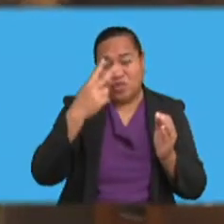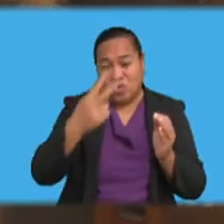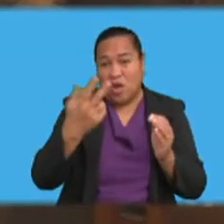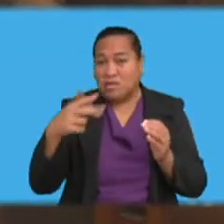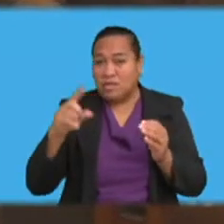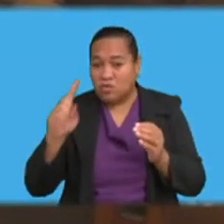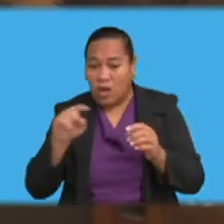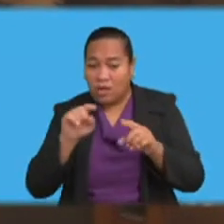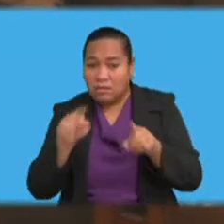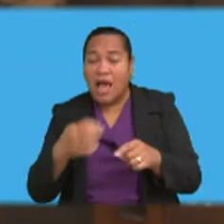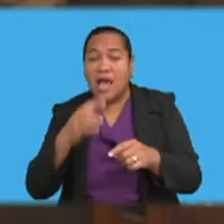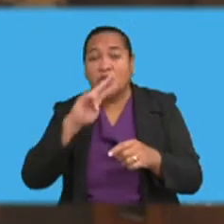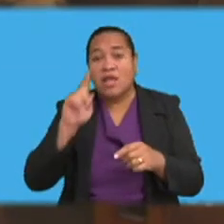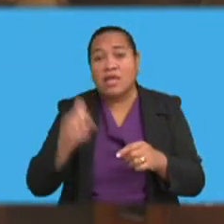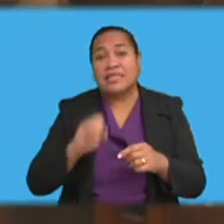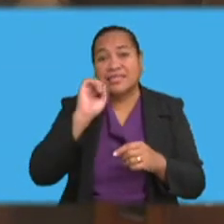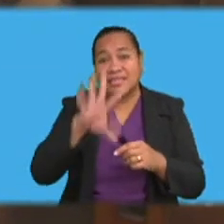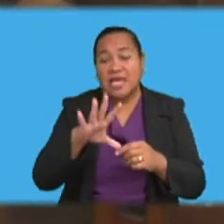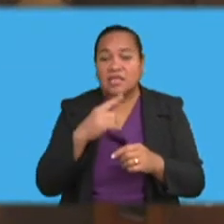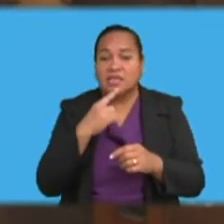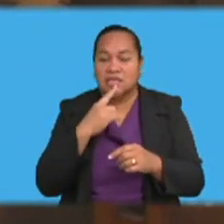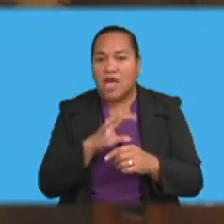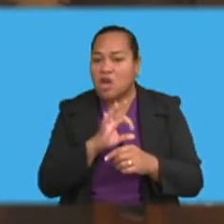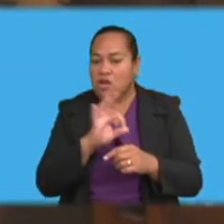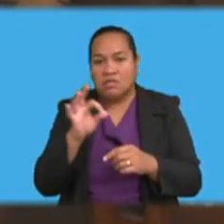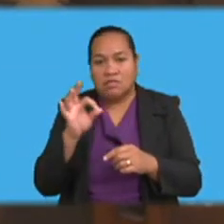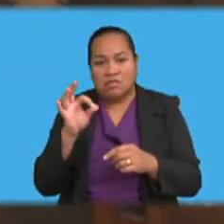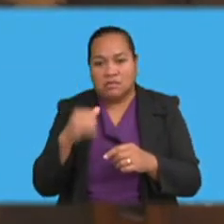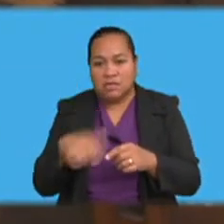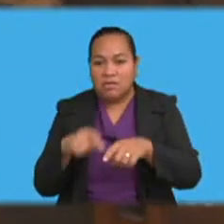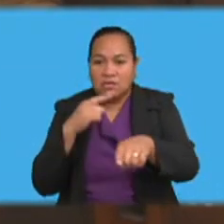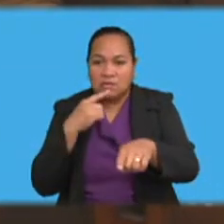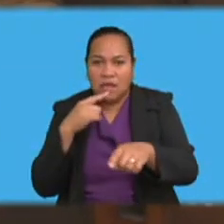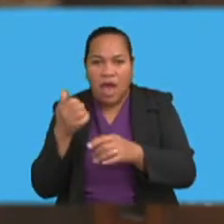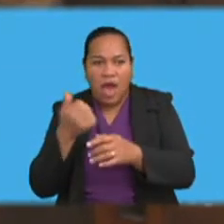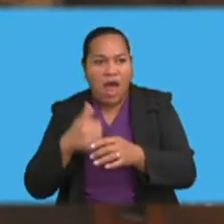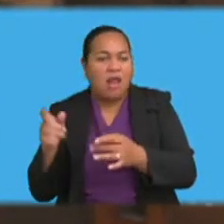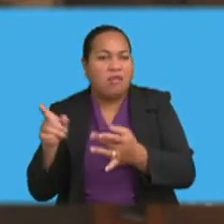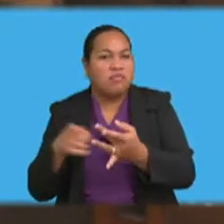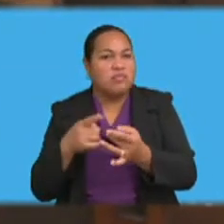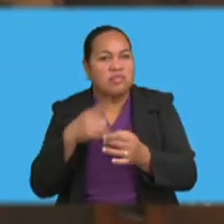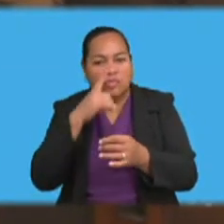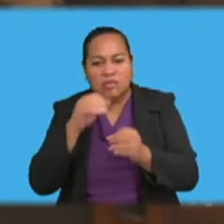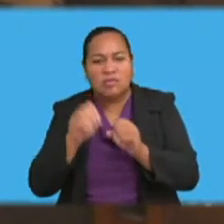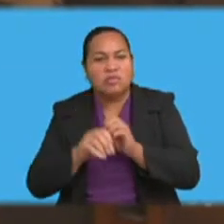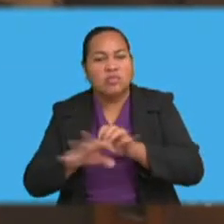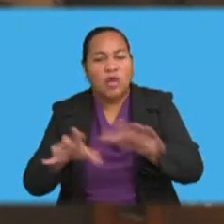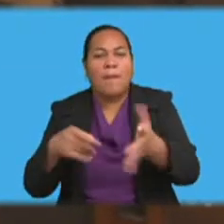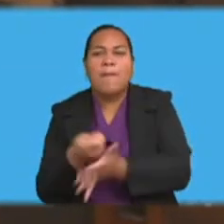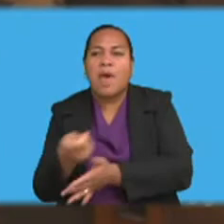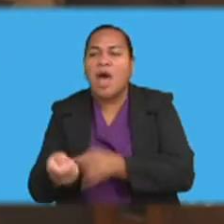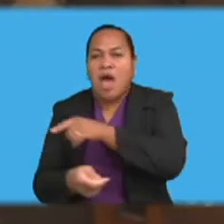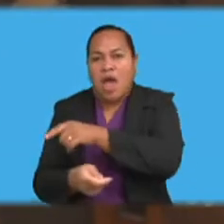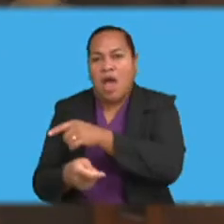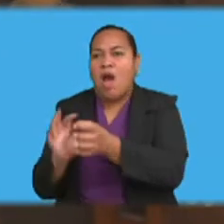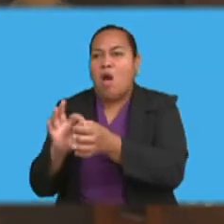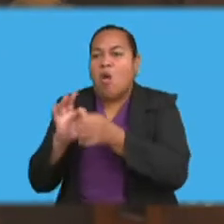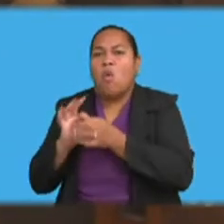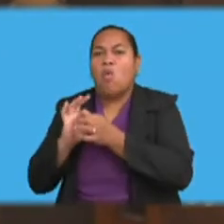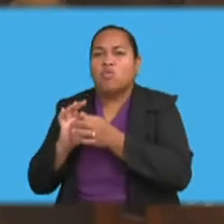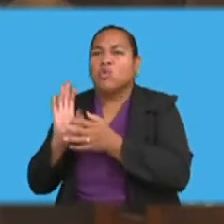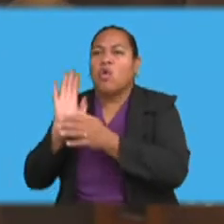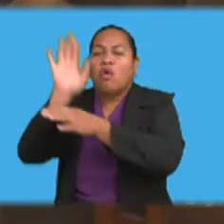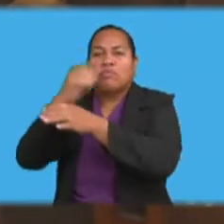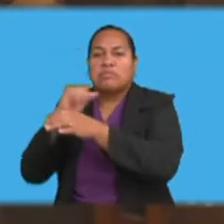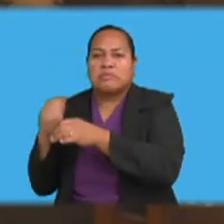Development Act 2010 prohibits the airing of local content or any subscription-based pay television services owned by a foreign person